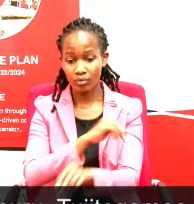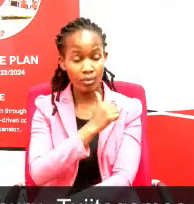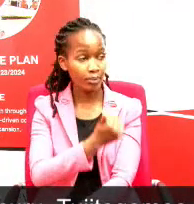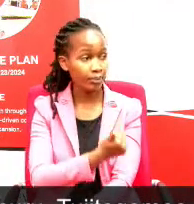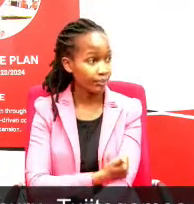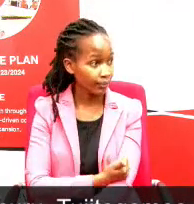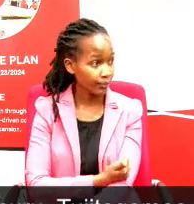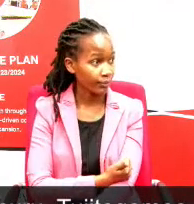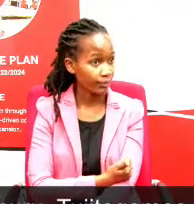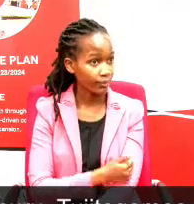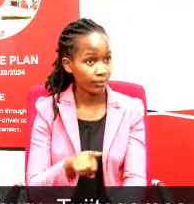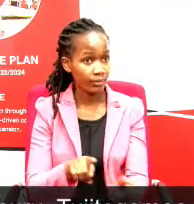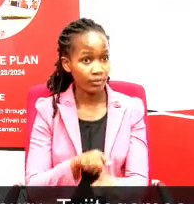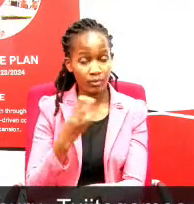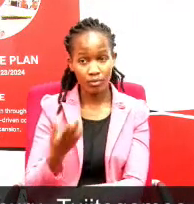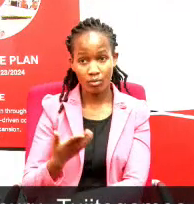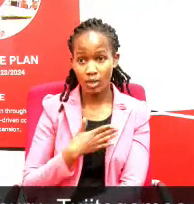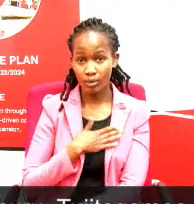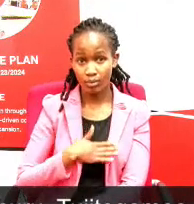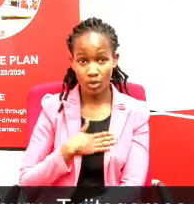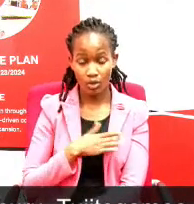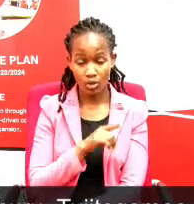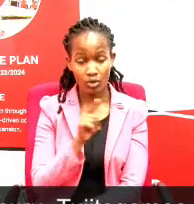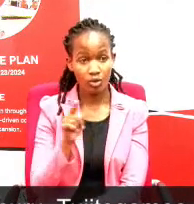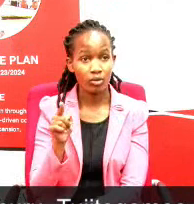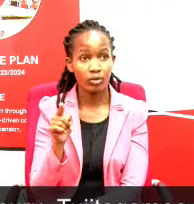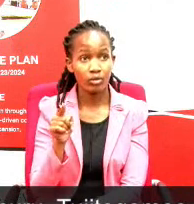authority, and we appreciate you.